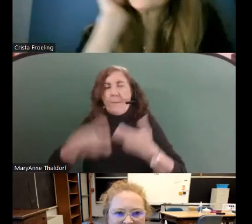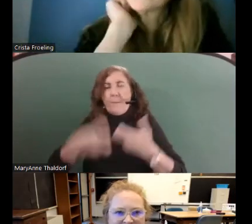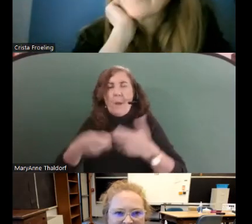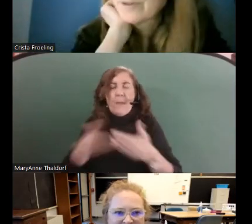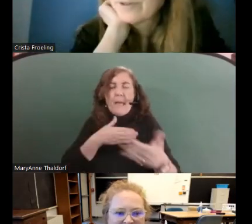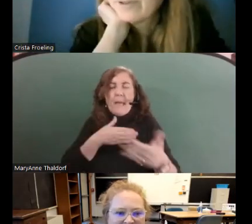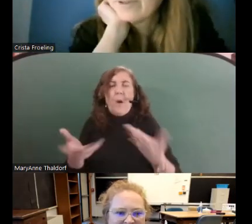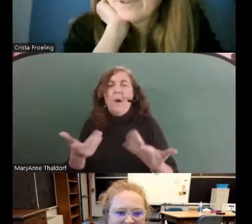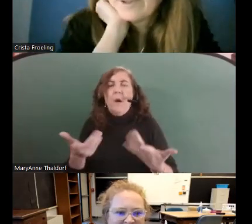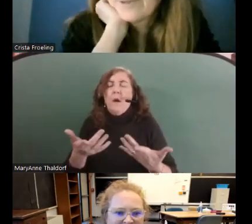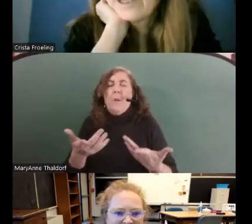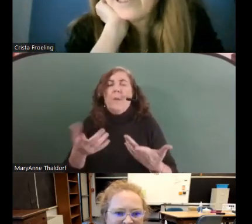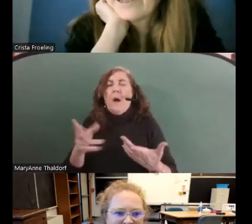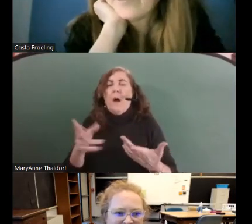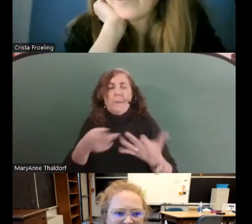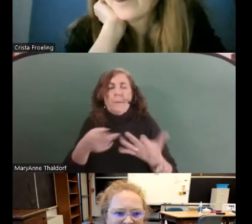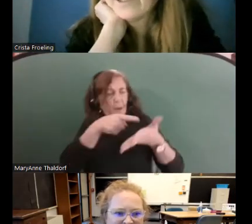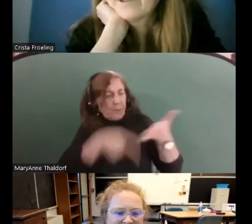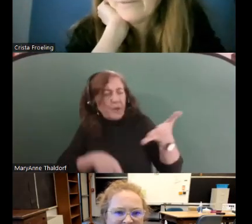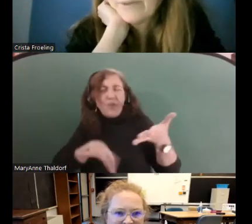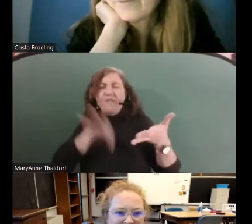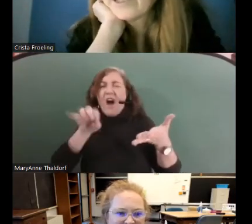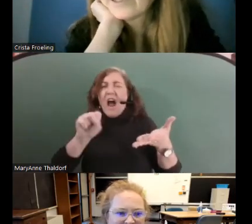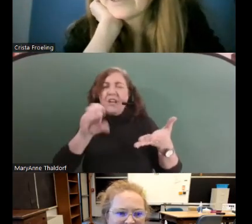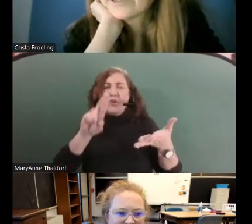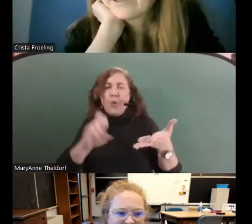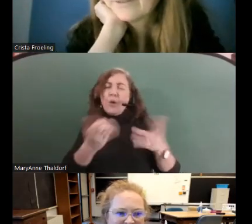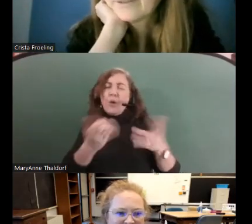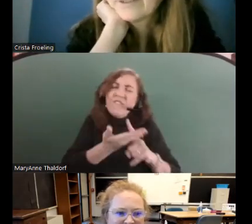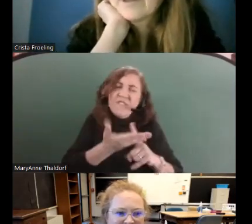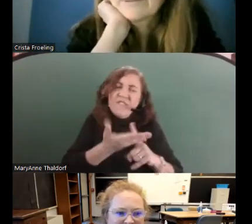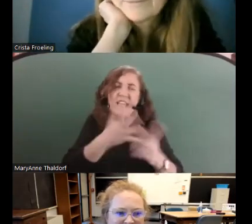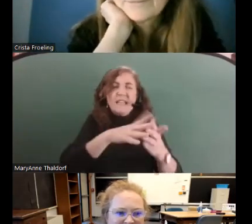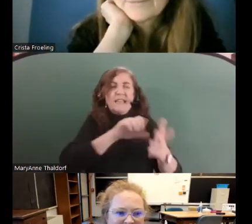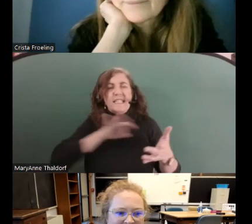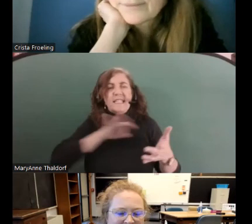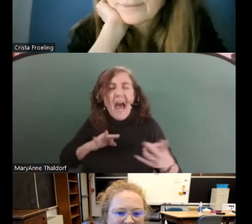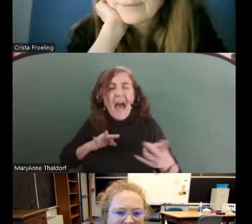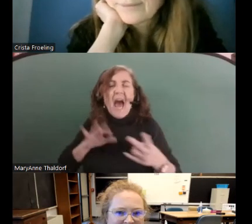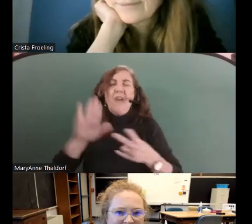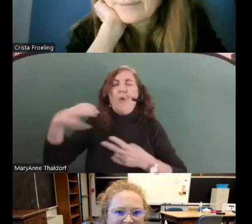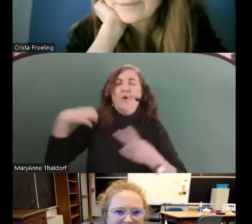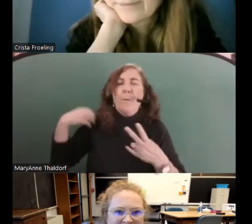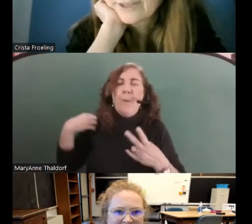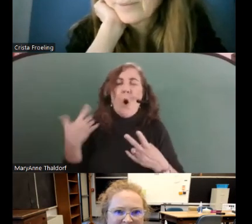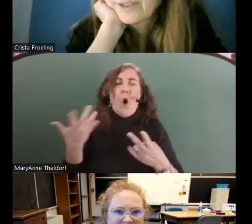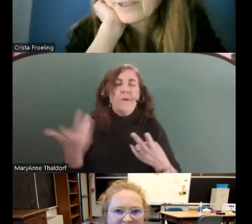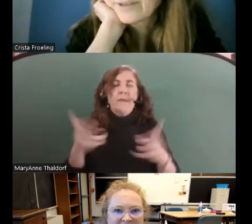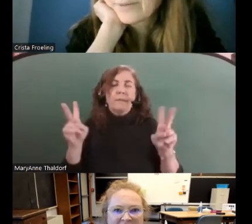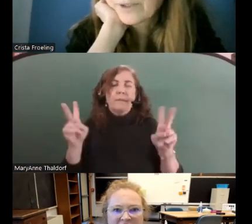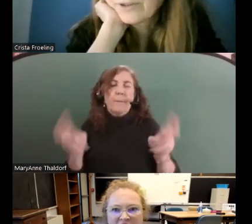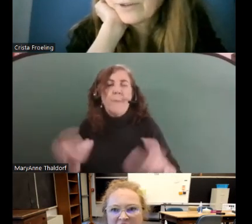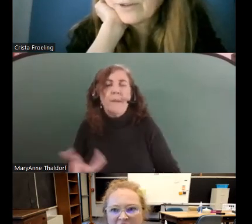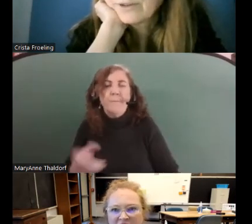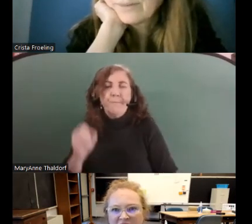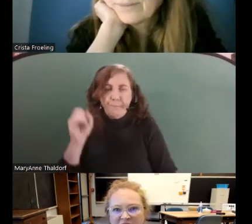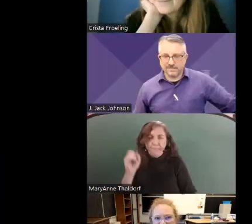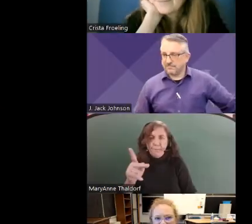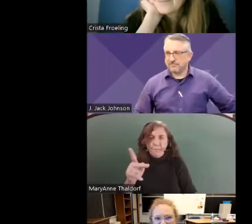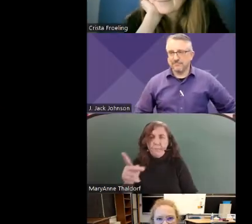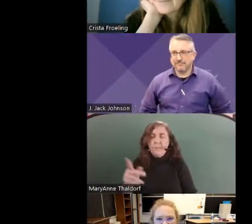boss or whatever, we can get that for you. We have a lot of stuff. So anybody else have